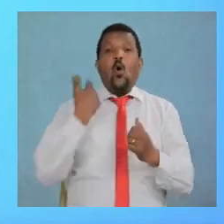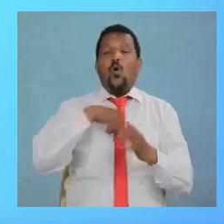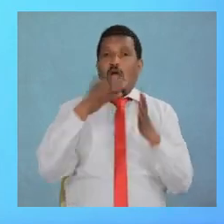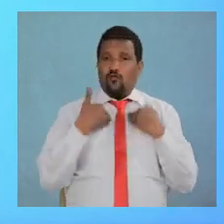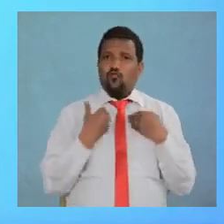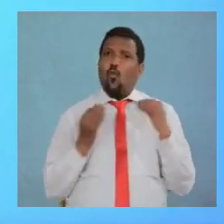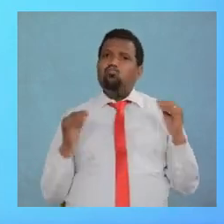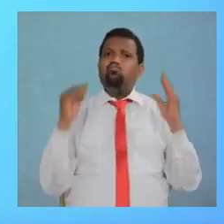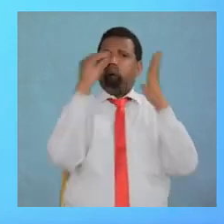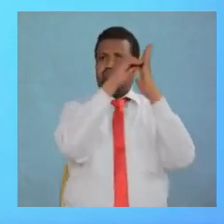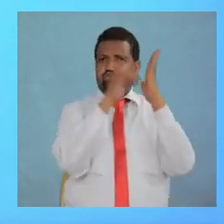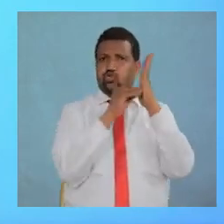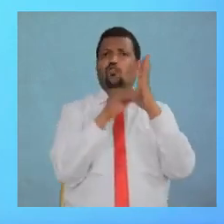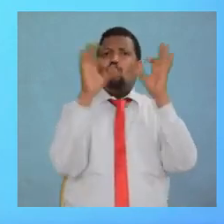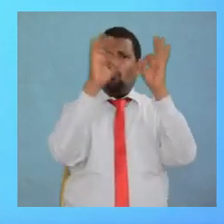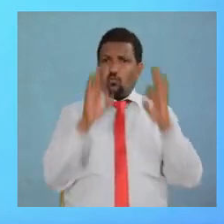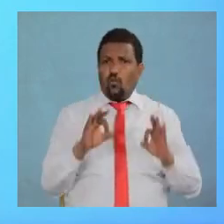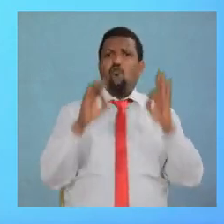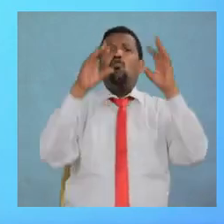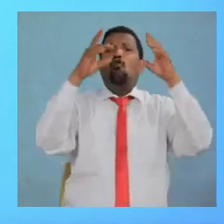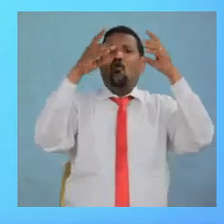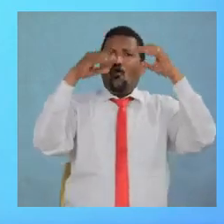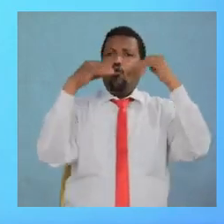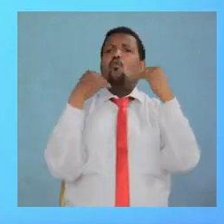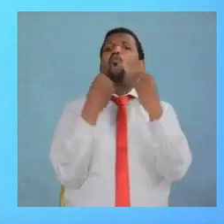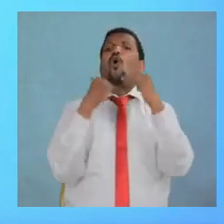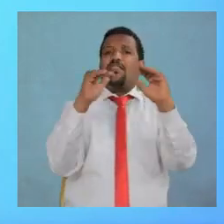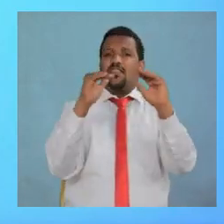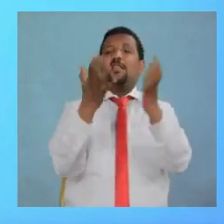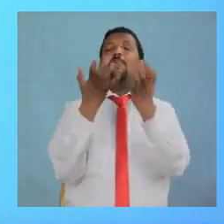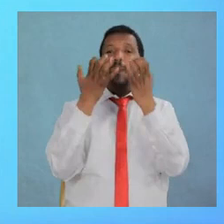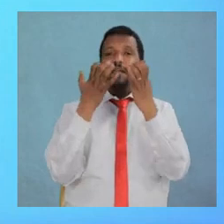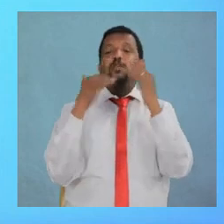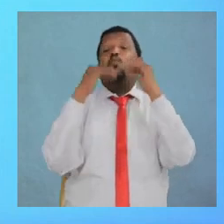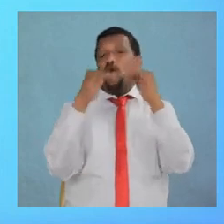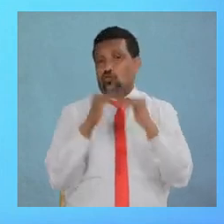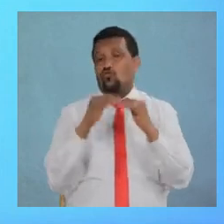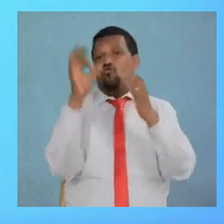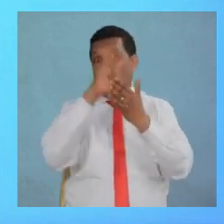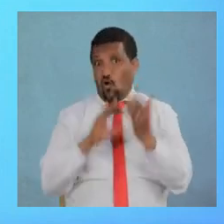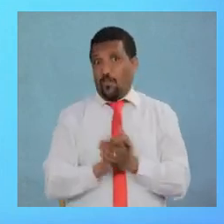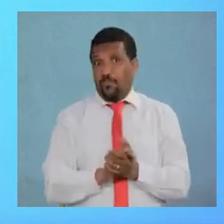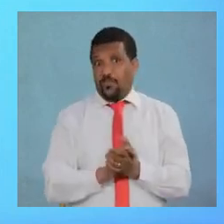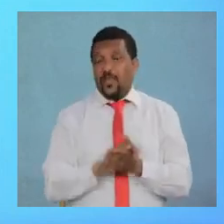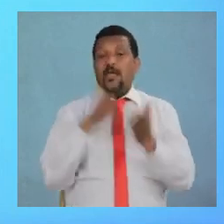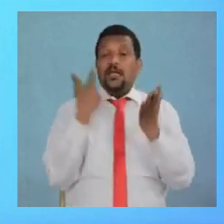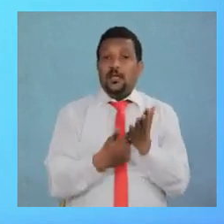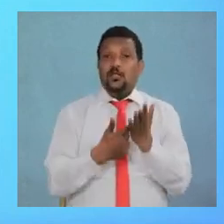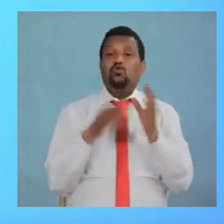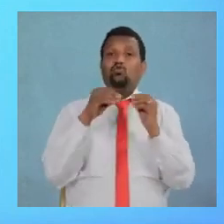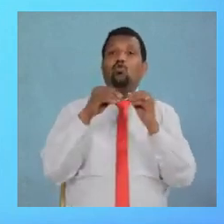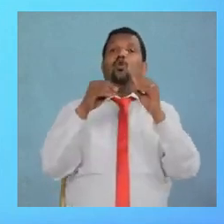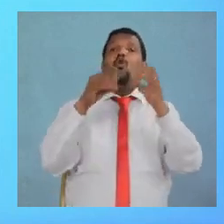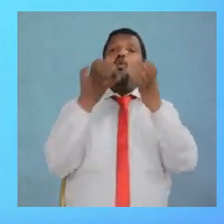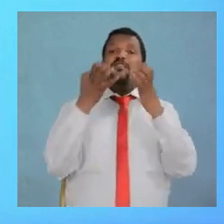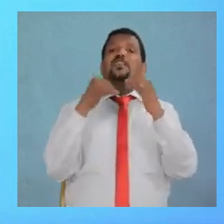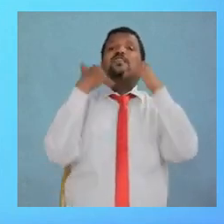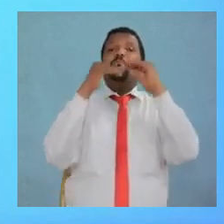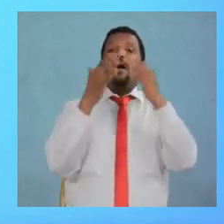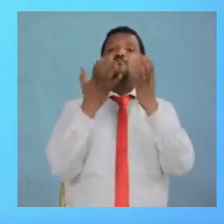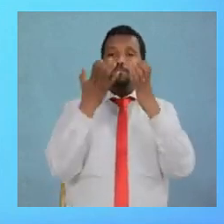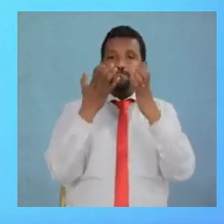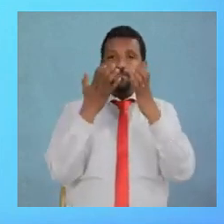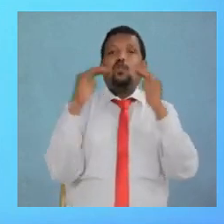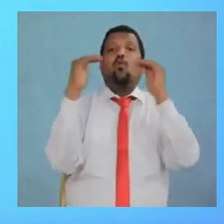to put it in the form of quantity demanded equals to form. So in order to put it into quantity demanded equals